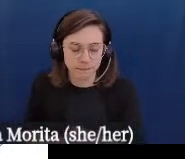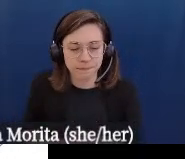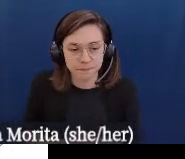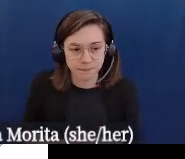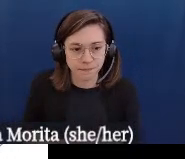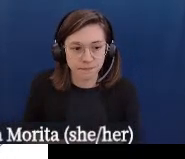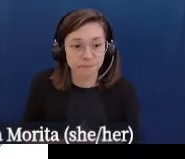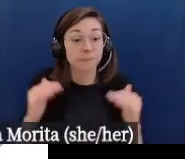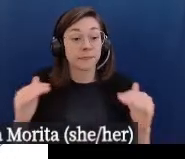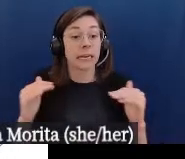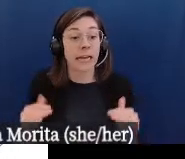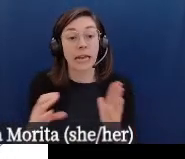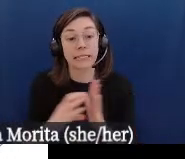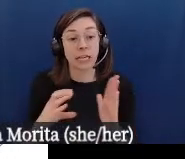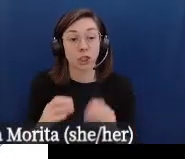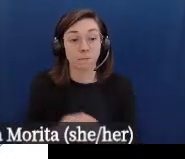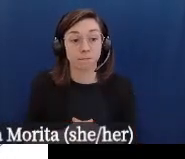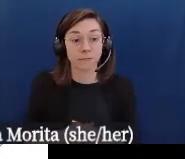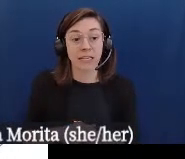Next section,